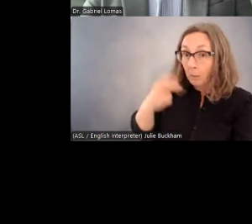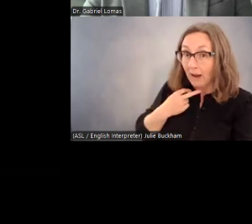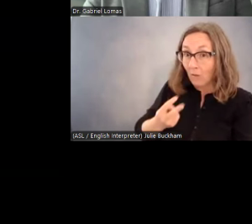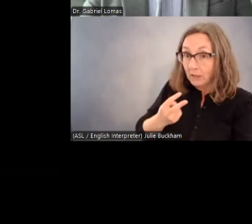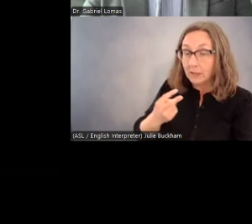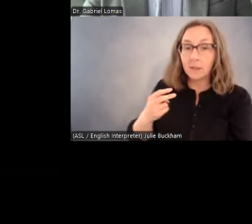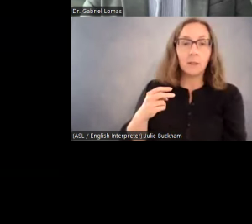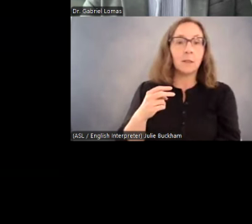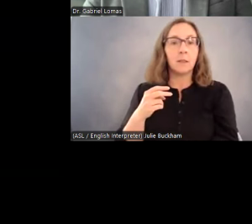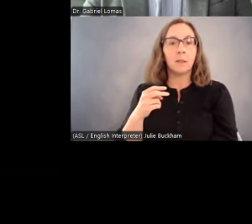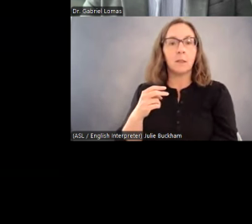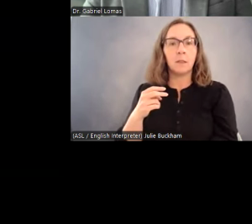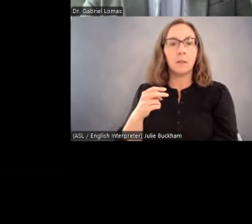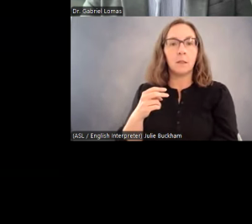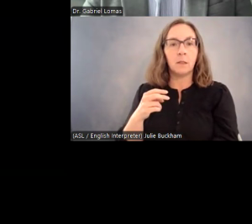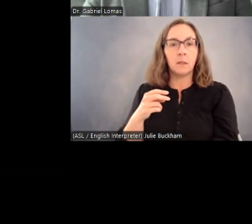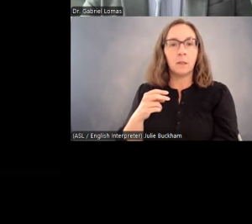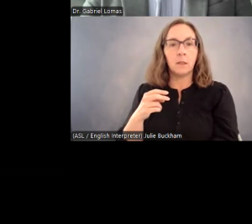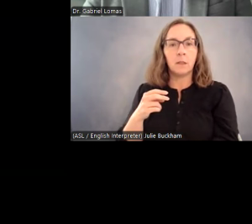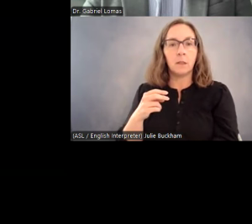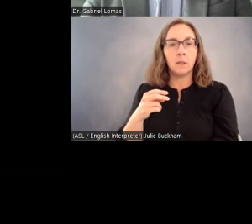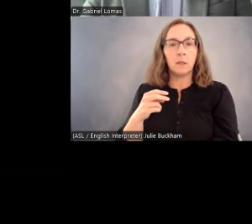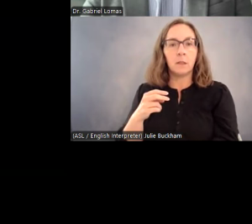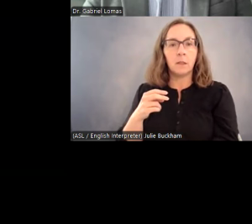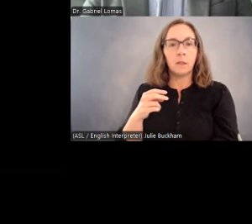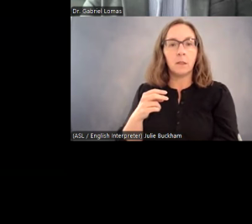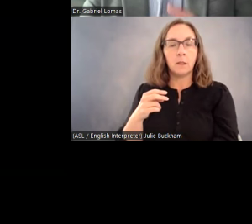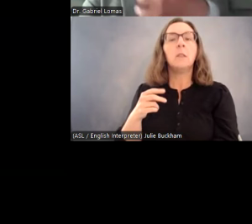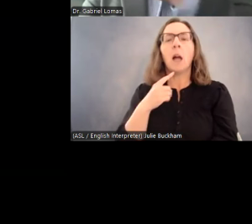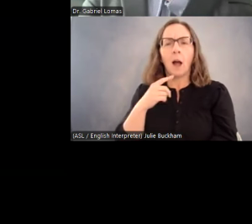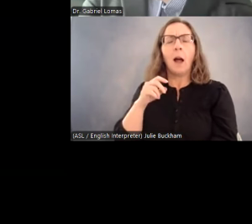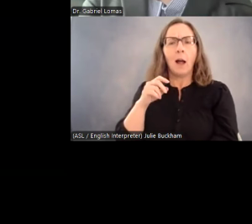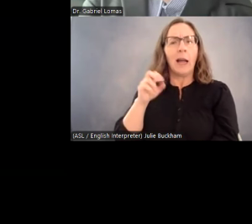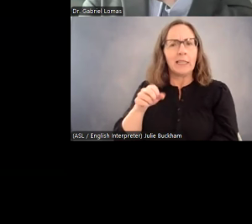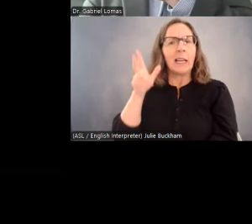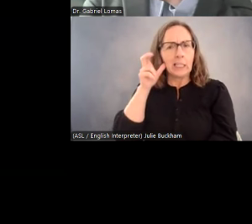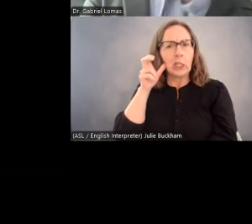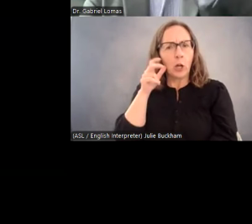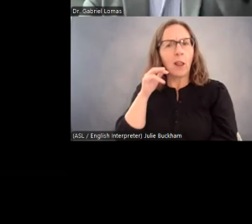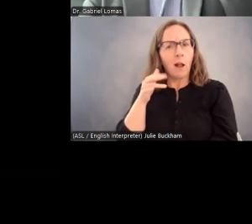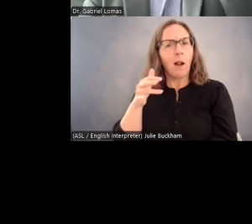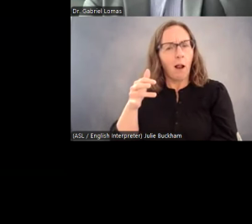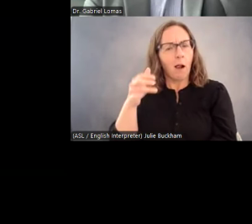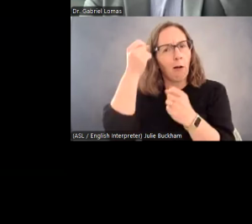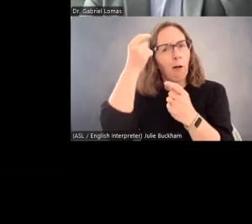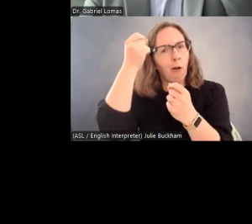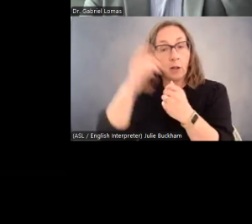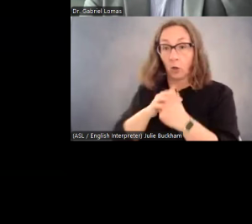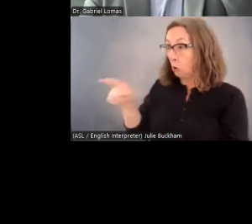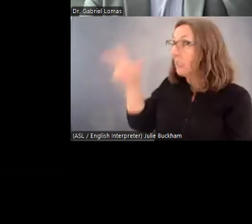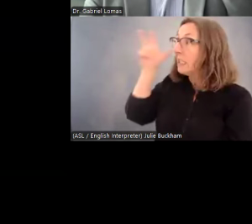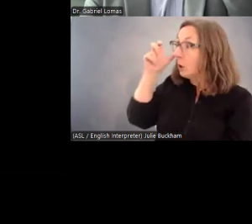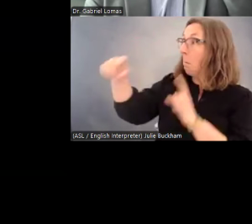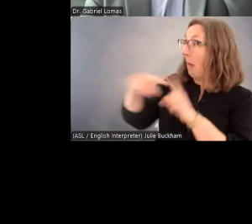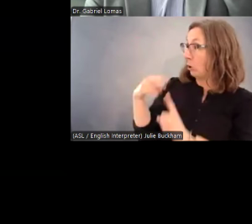Yeah, I can imagine like after I do a few minutes and I'm able to pick up. Okay, so you can hear and read lips. Okay.